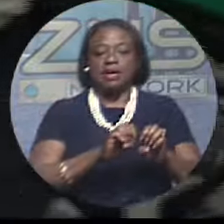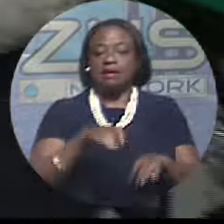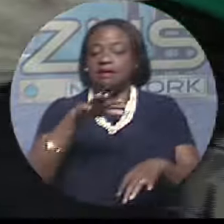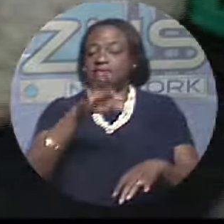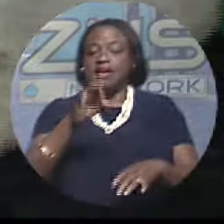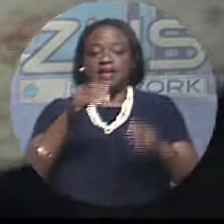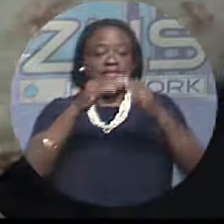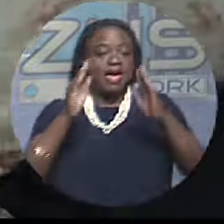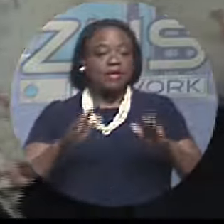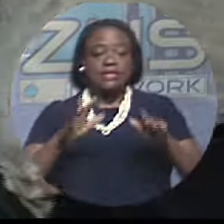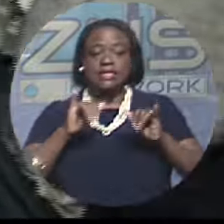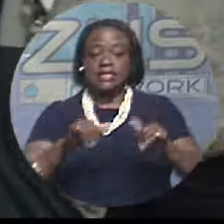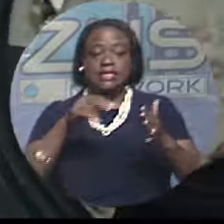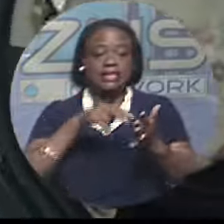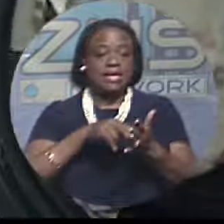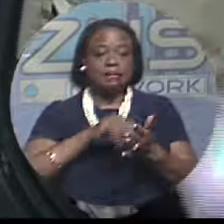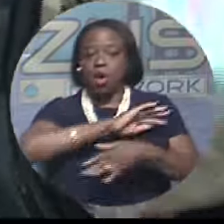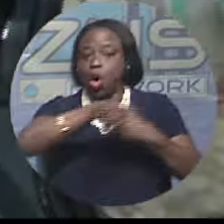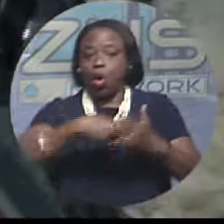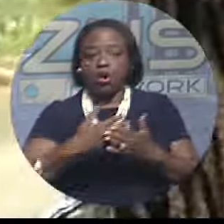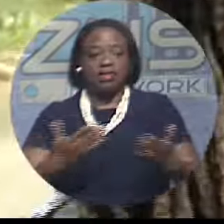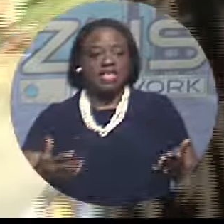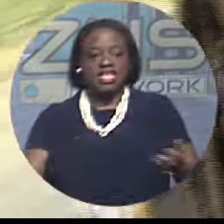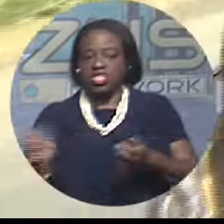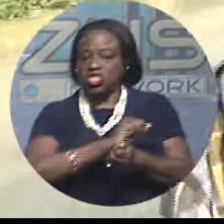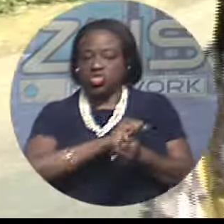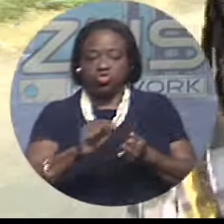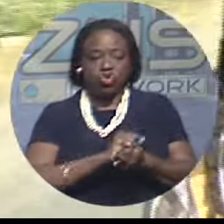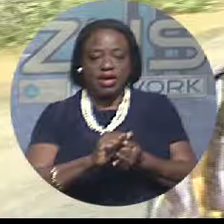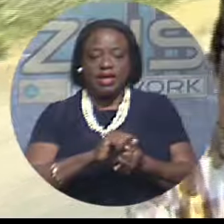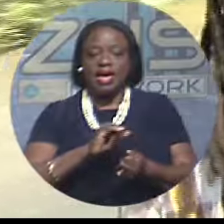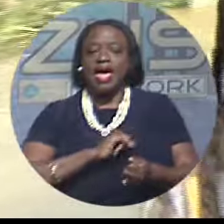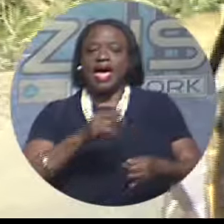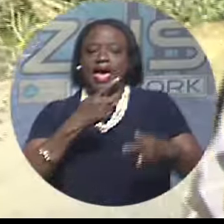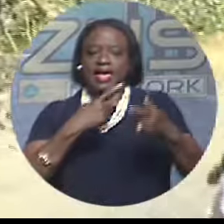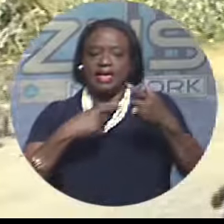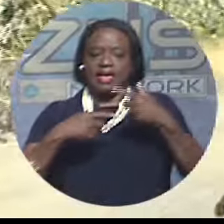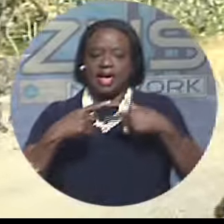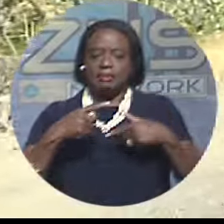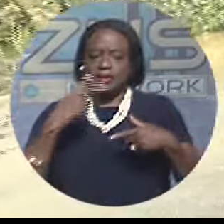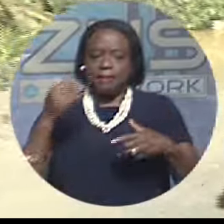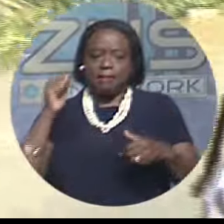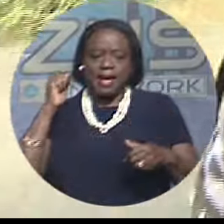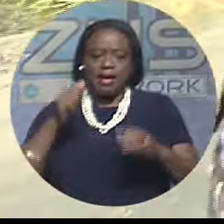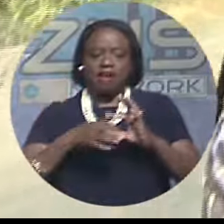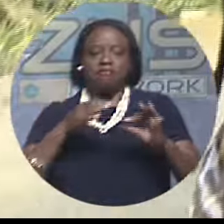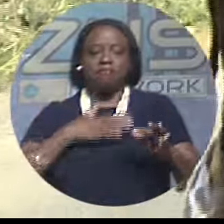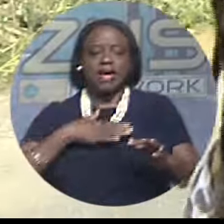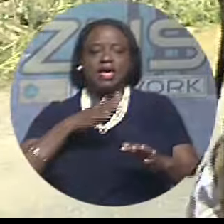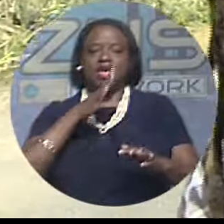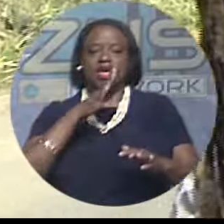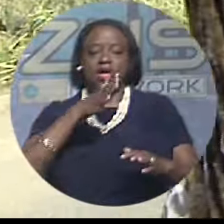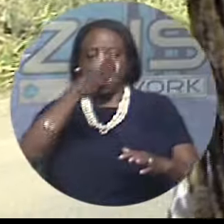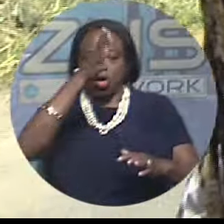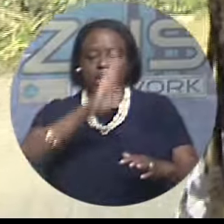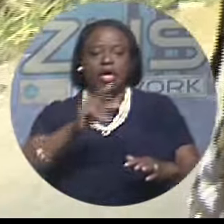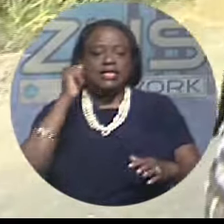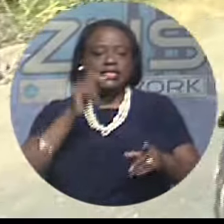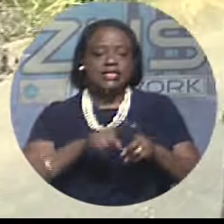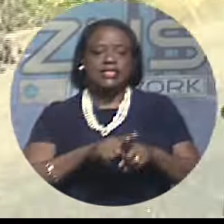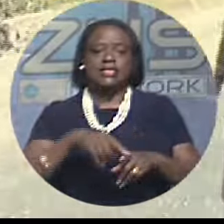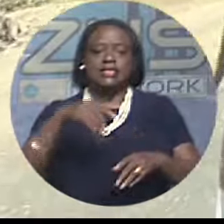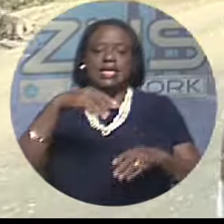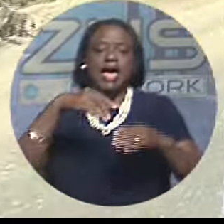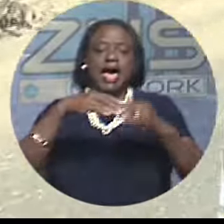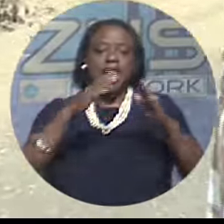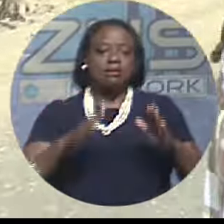still standing, but all of the contents destroyed. I came in the back and helped my god sister out, and I reached inside the house. Water was up to almost the